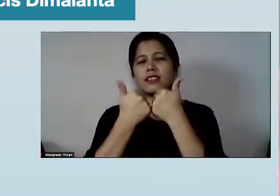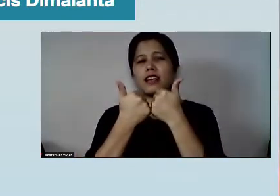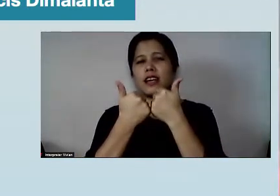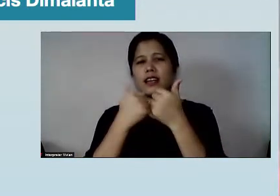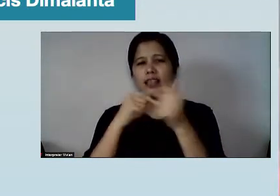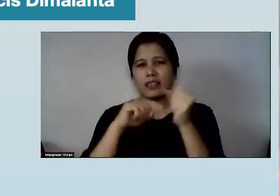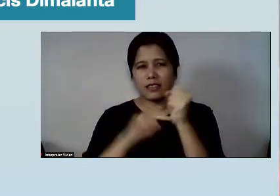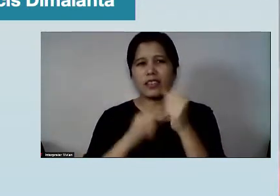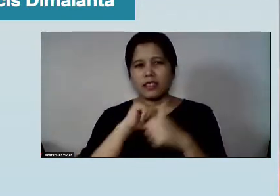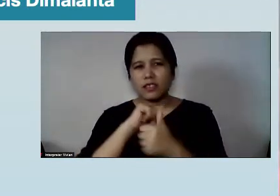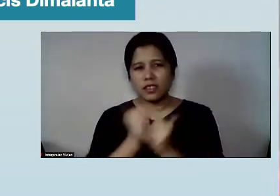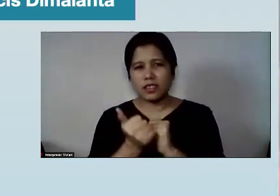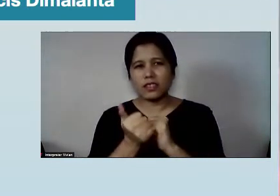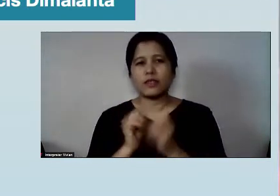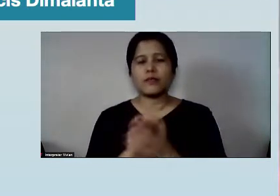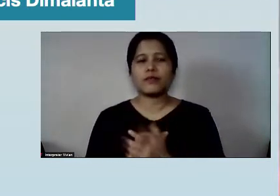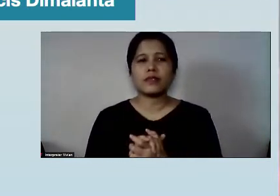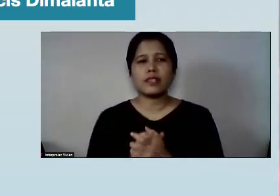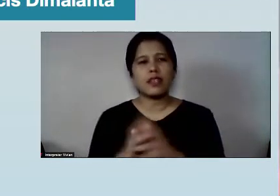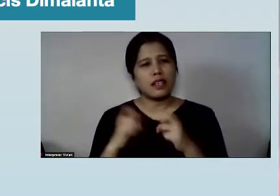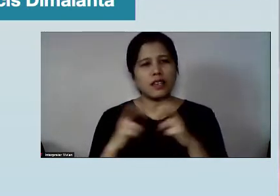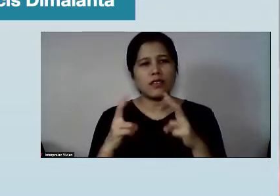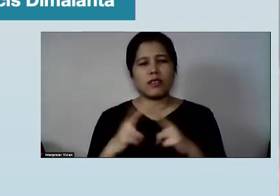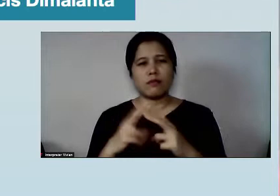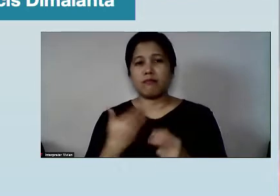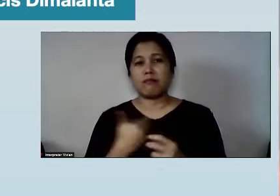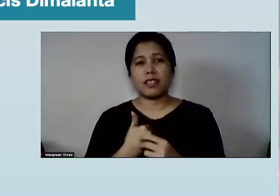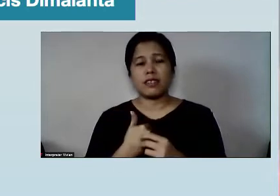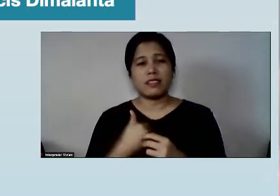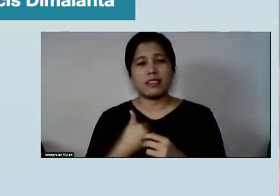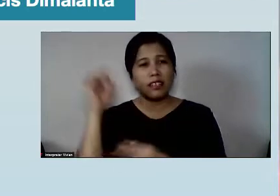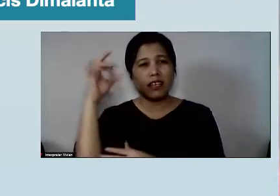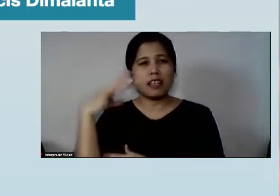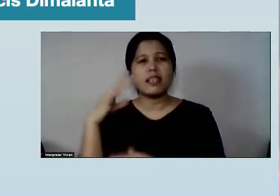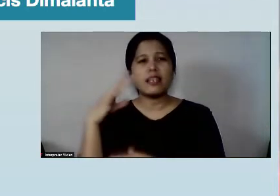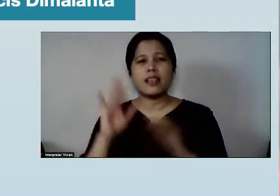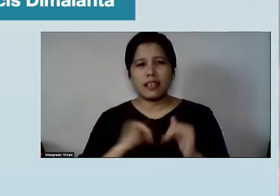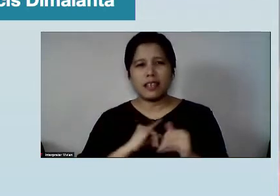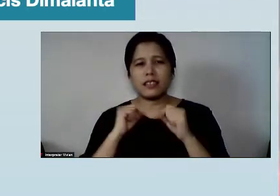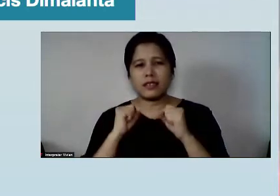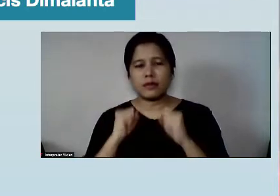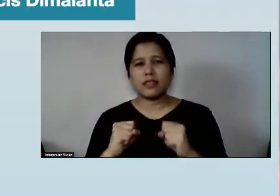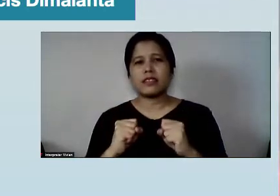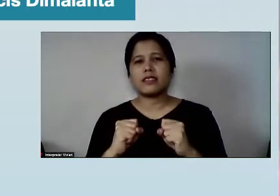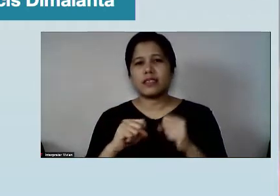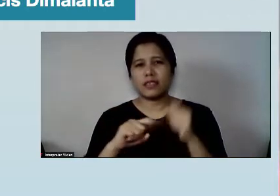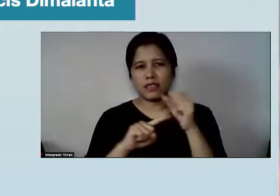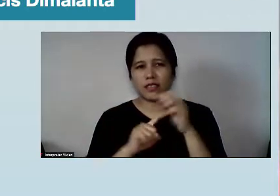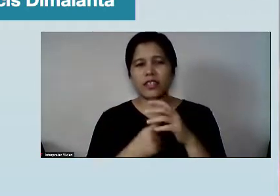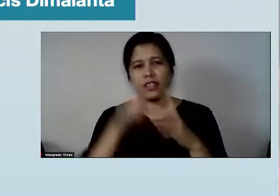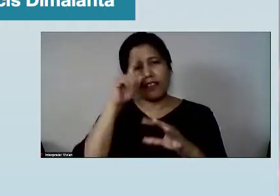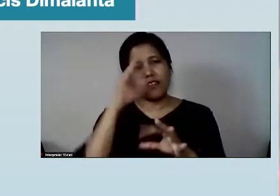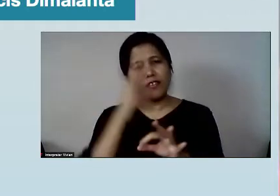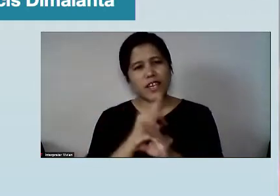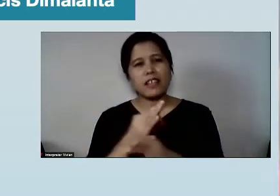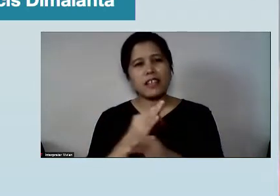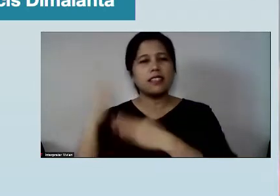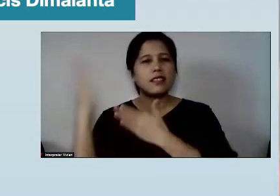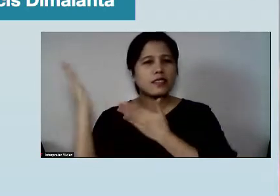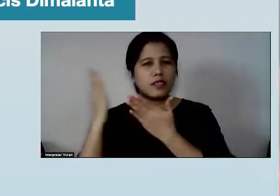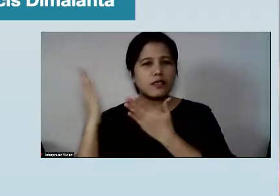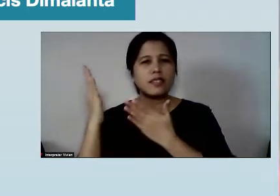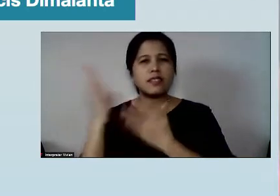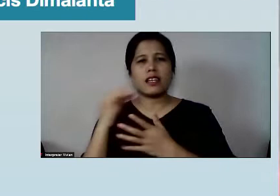I long to see. Even if I am not the light, I can be the spark in faith, service, and